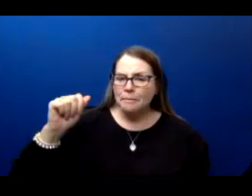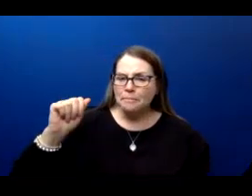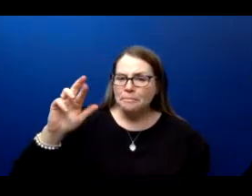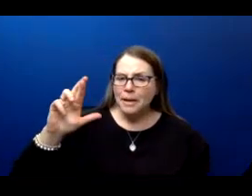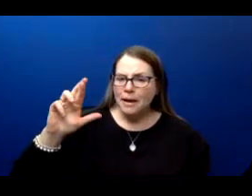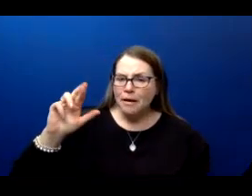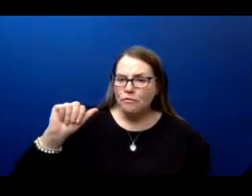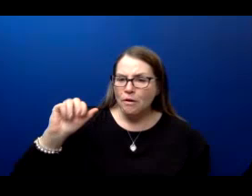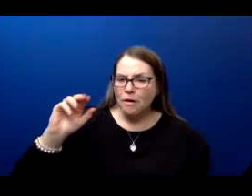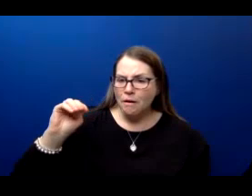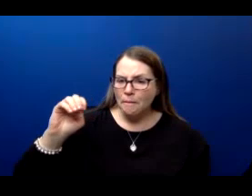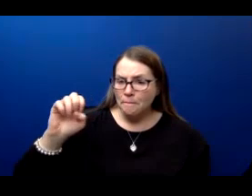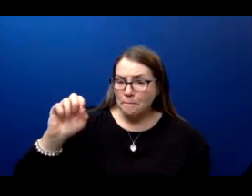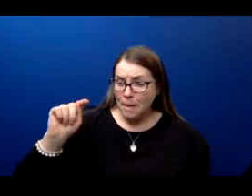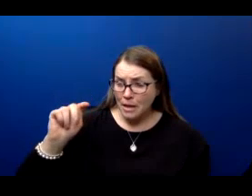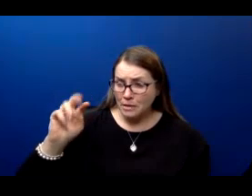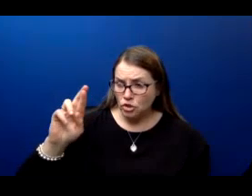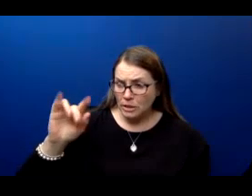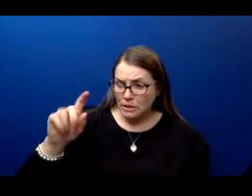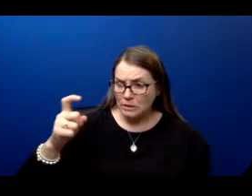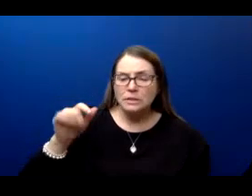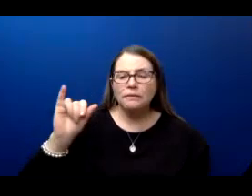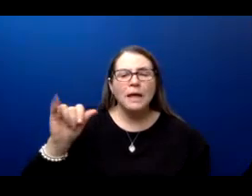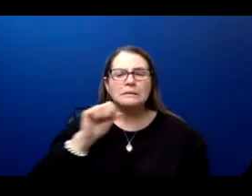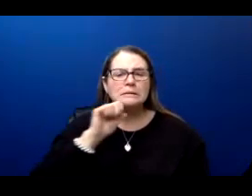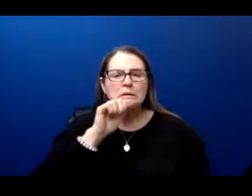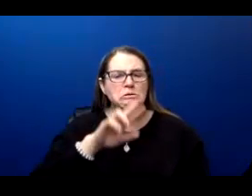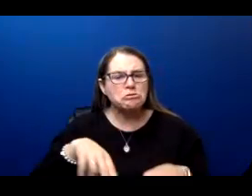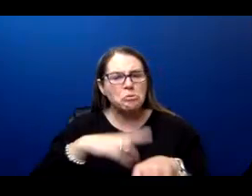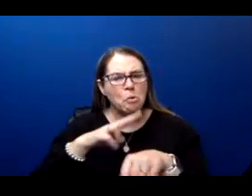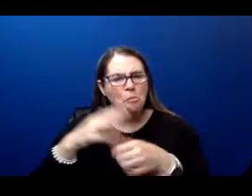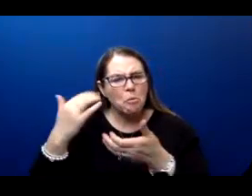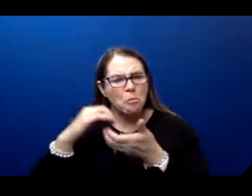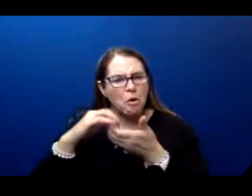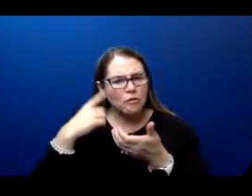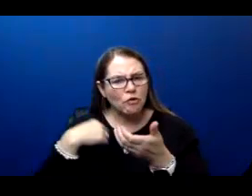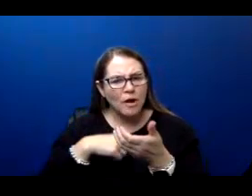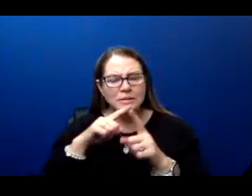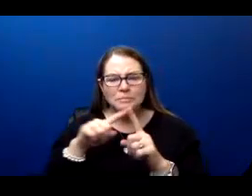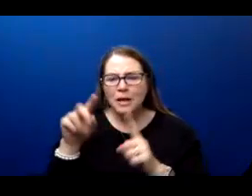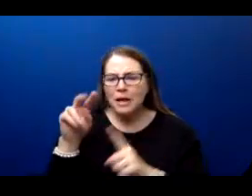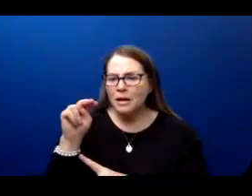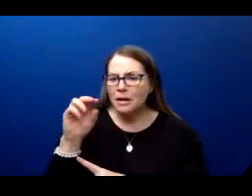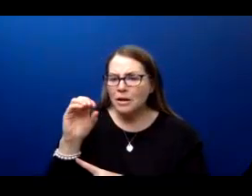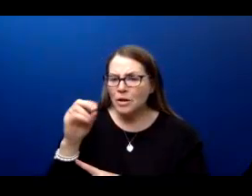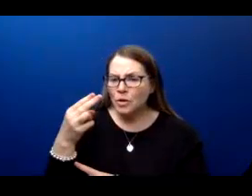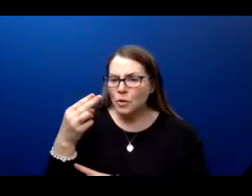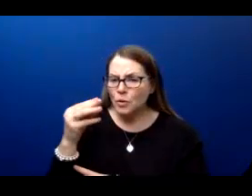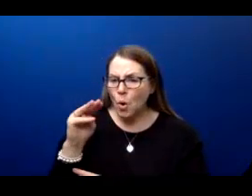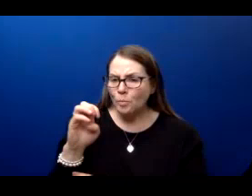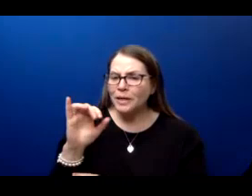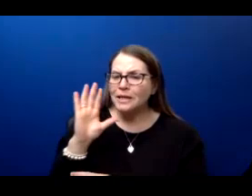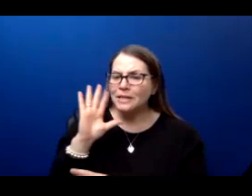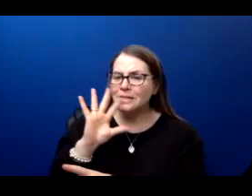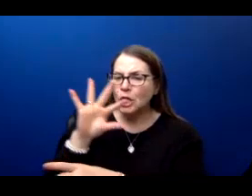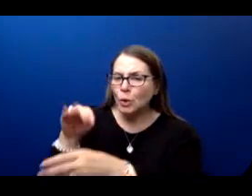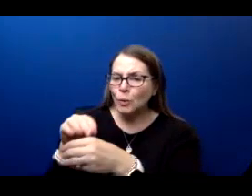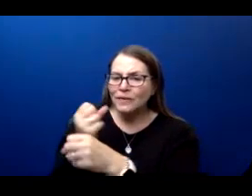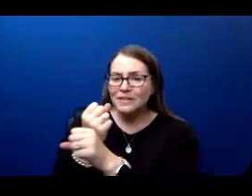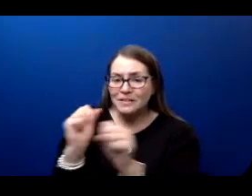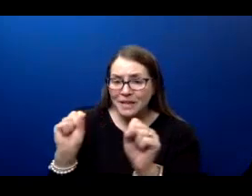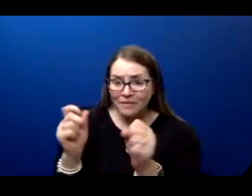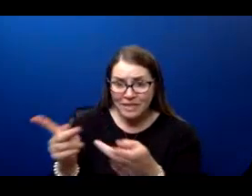Um, this is a non-traditional partner for us, but given that NOMHE is now pivoting to the safety space, they